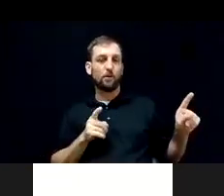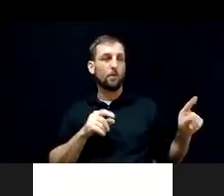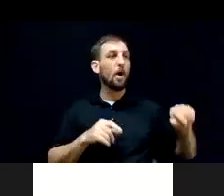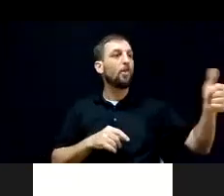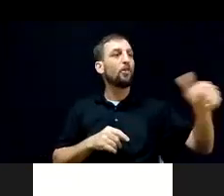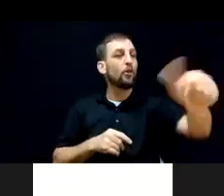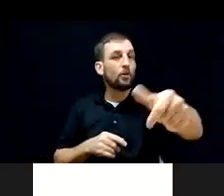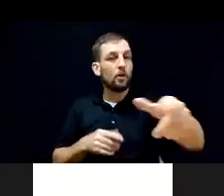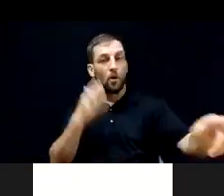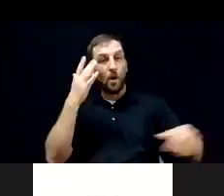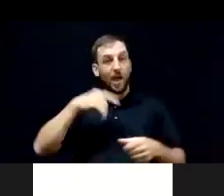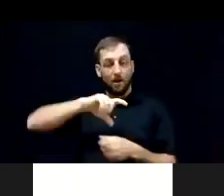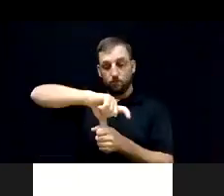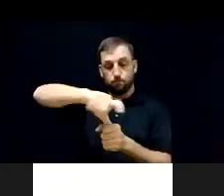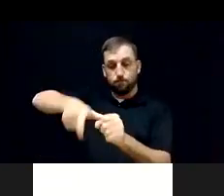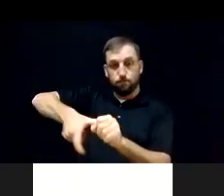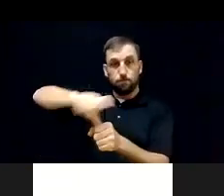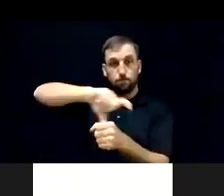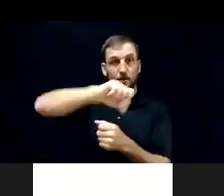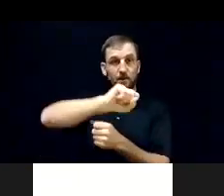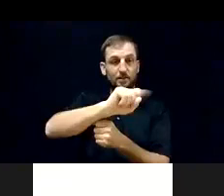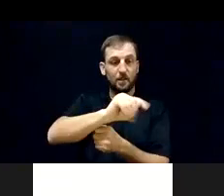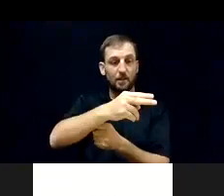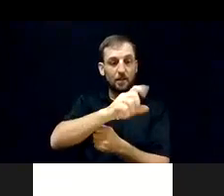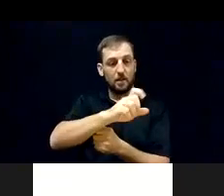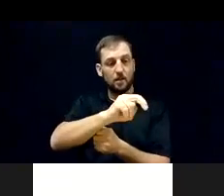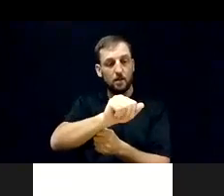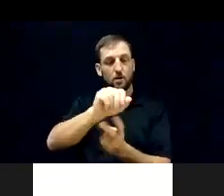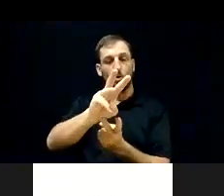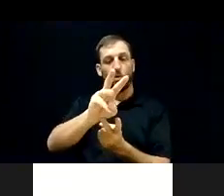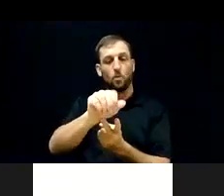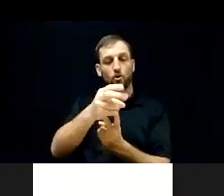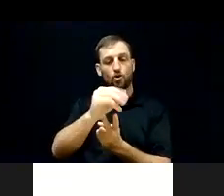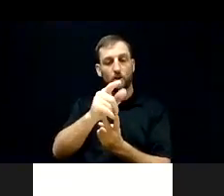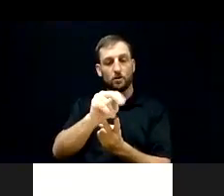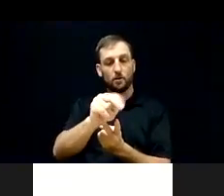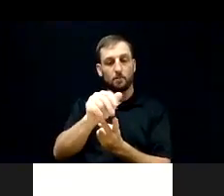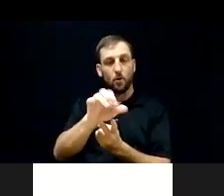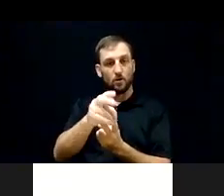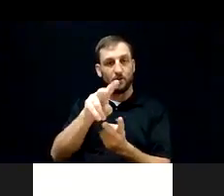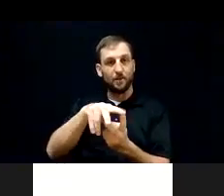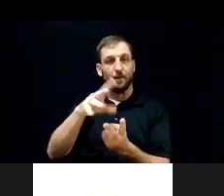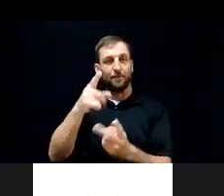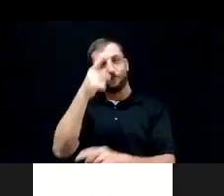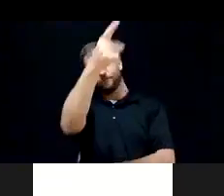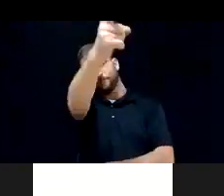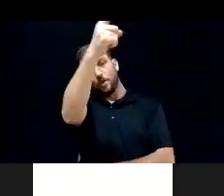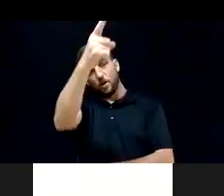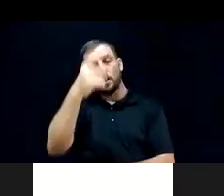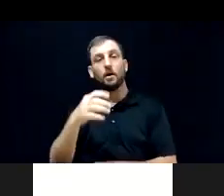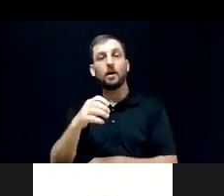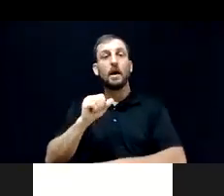the radius of our program, we serve St. Helena Parish, Washington Parish, way out there. So employment is